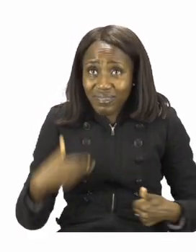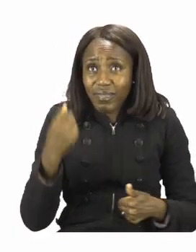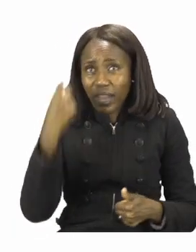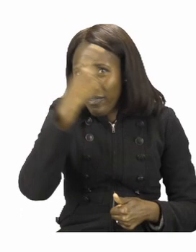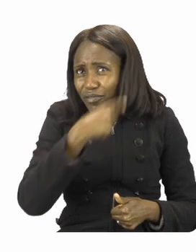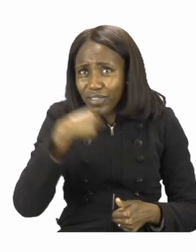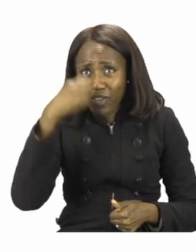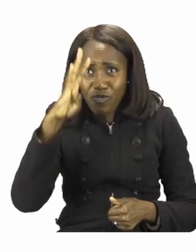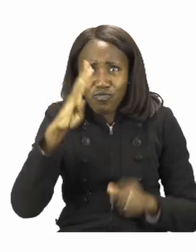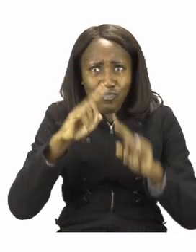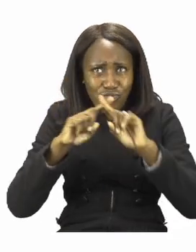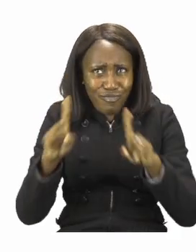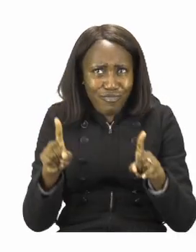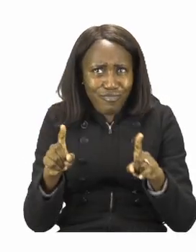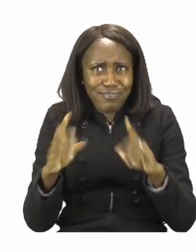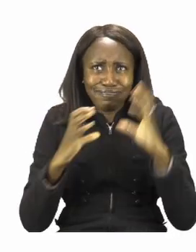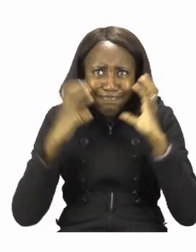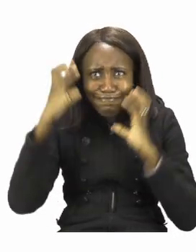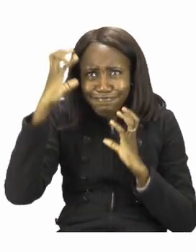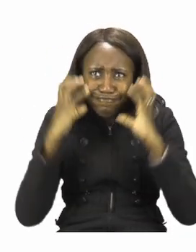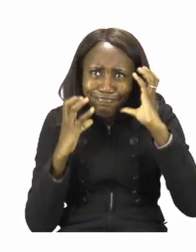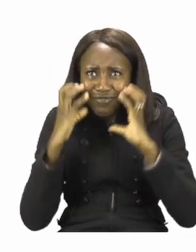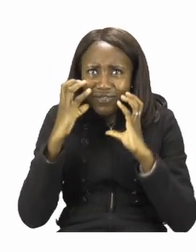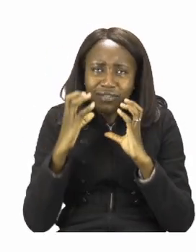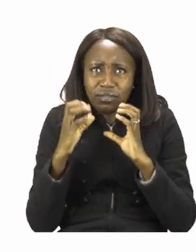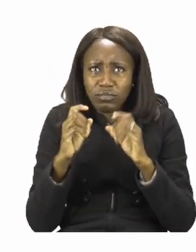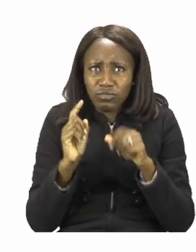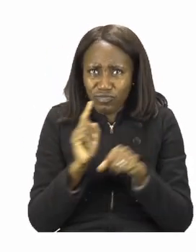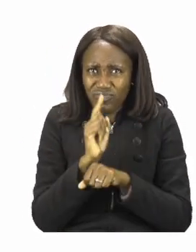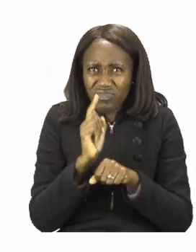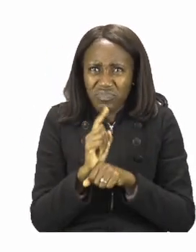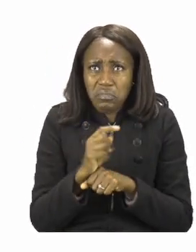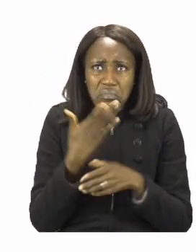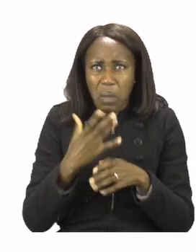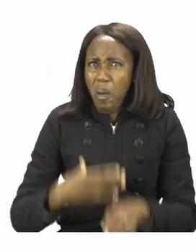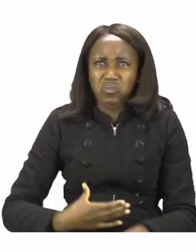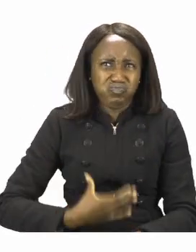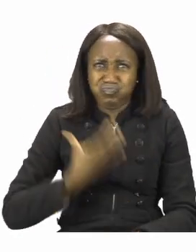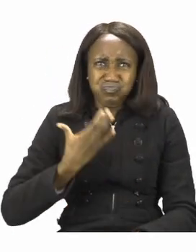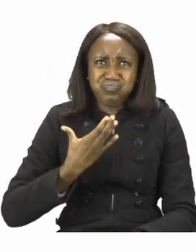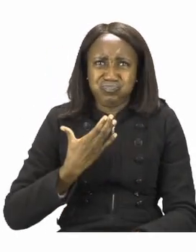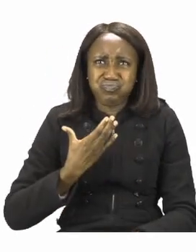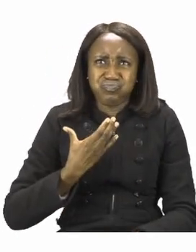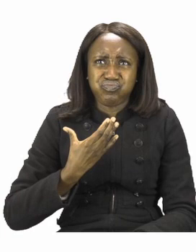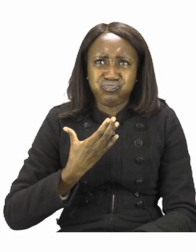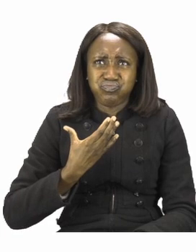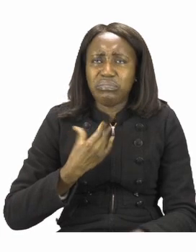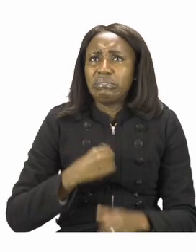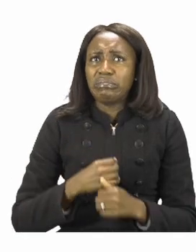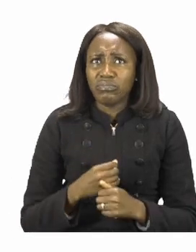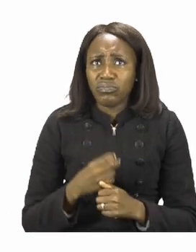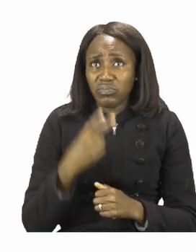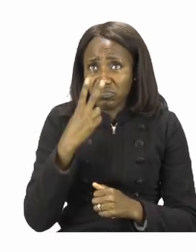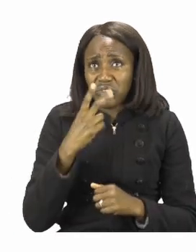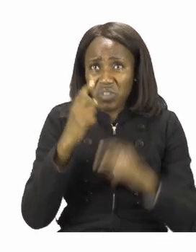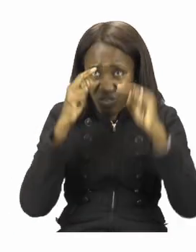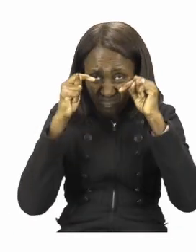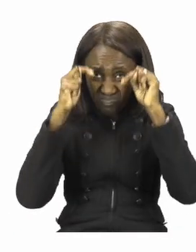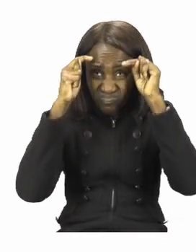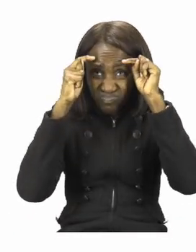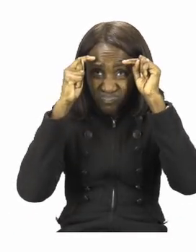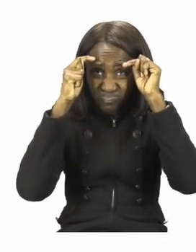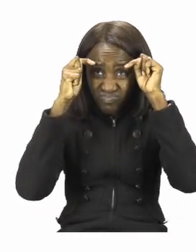he's showing. The first one looks like he's very mad, and you can see how his eyebrows are and his